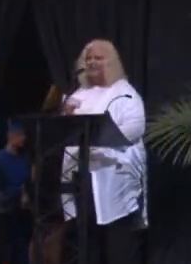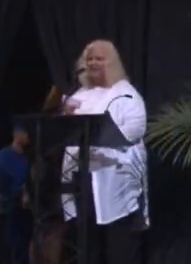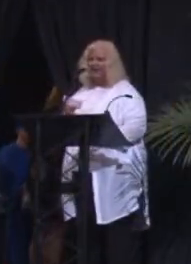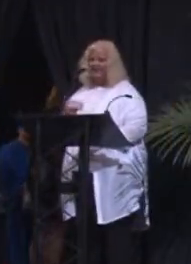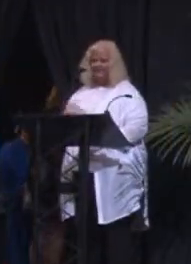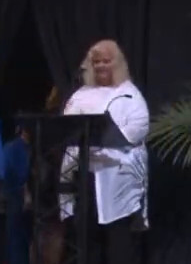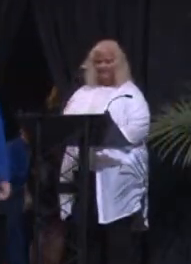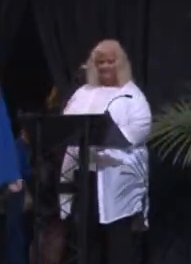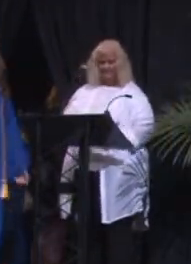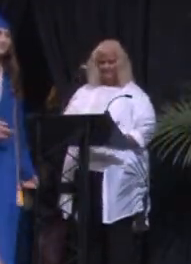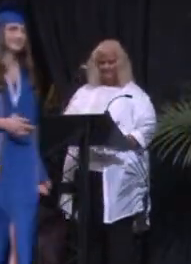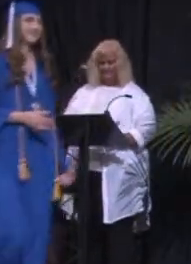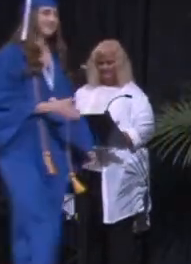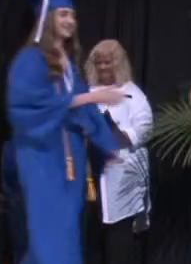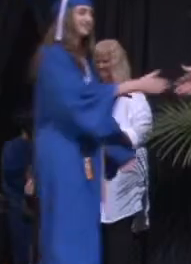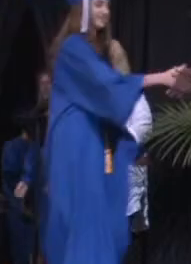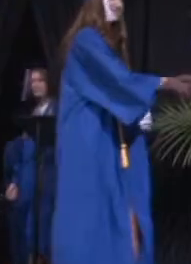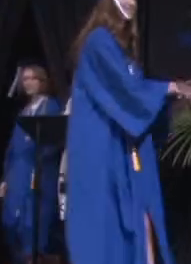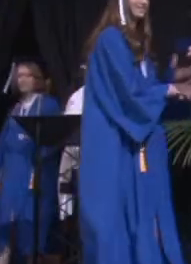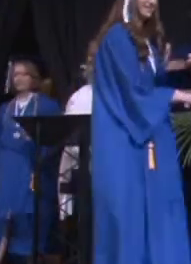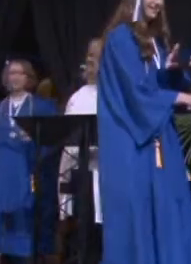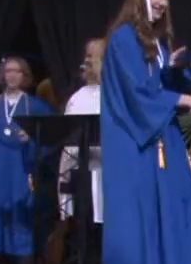Carolee Klein.